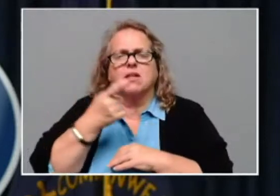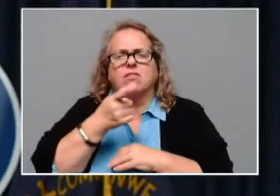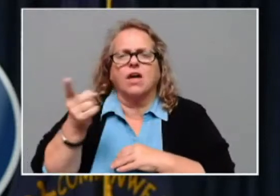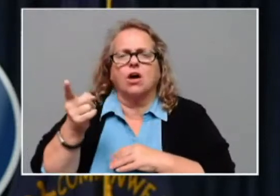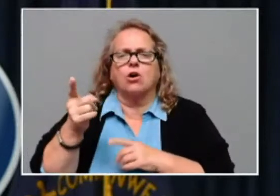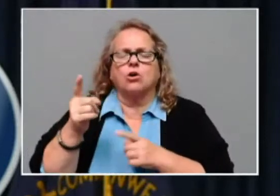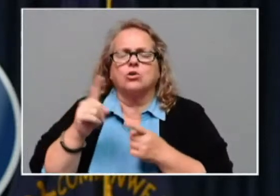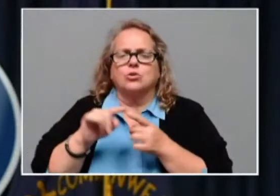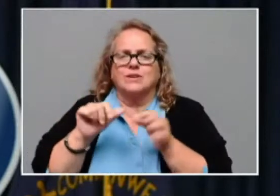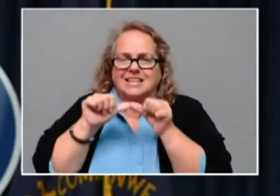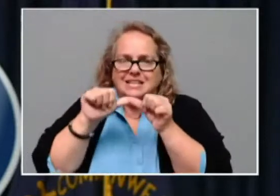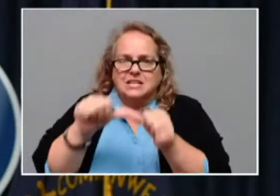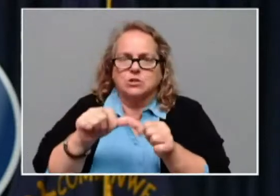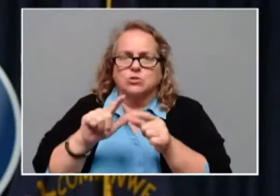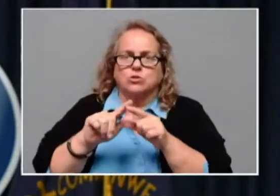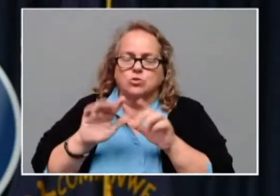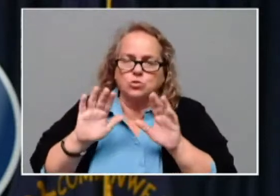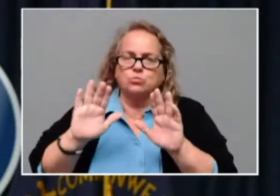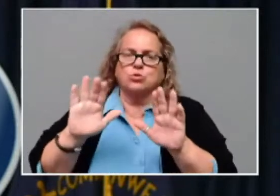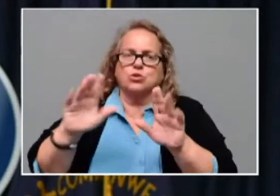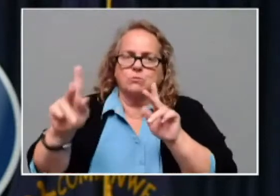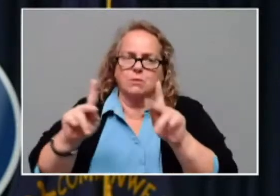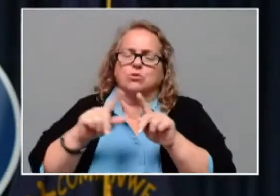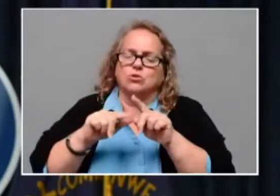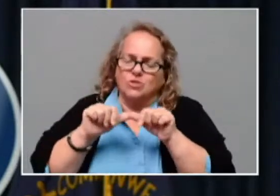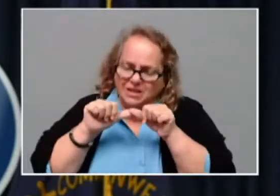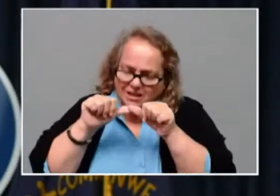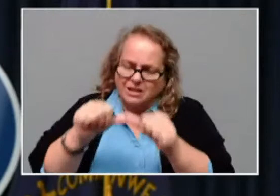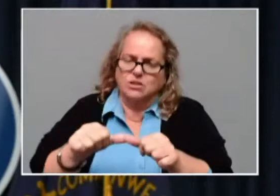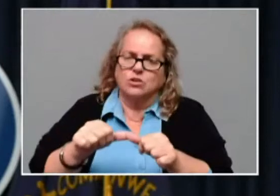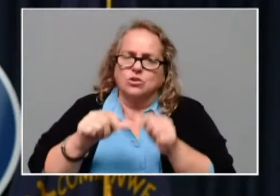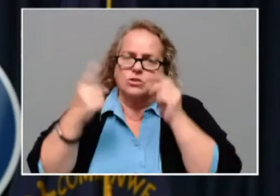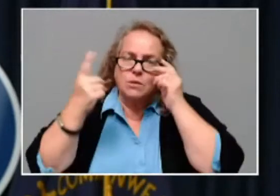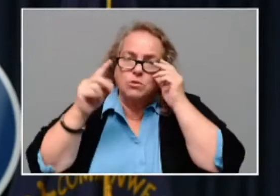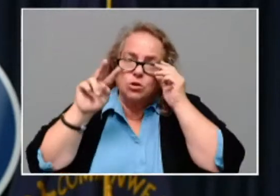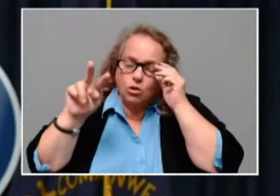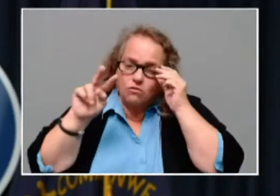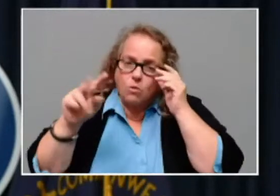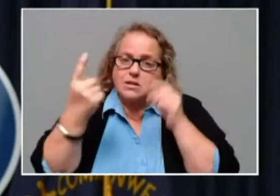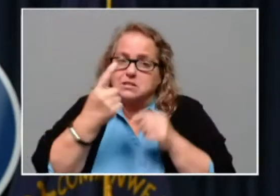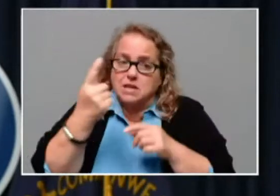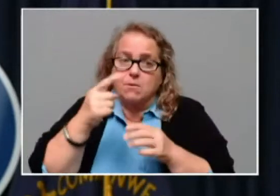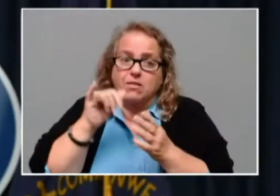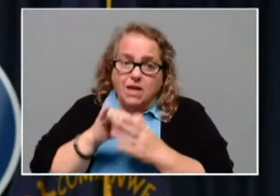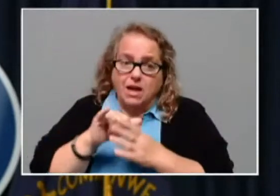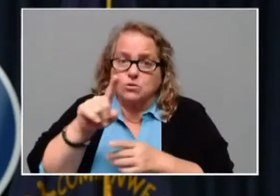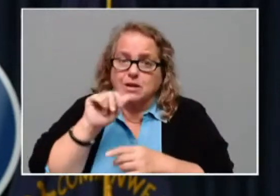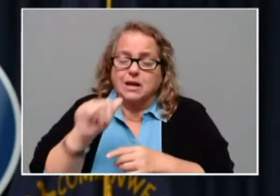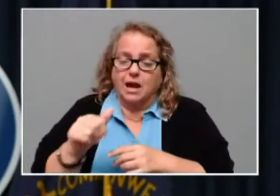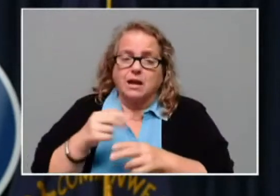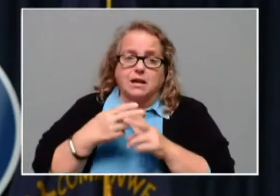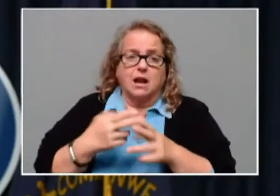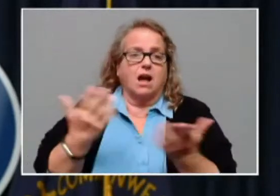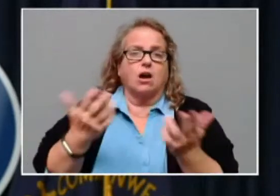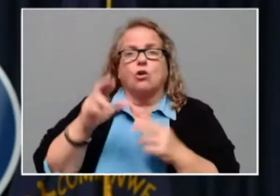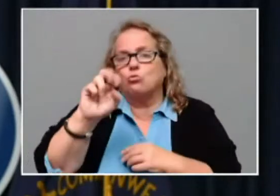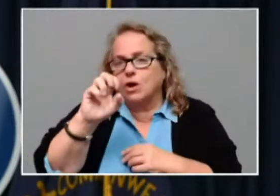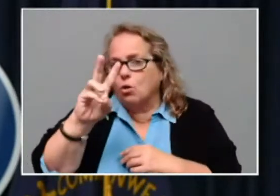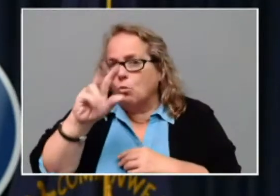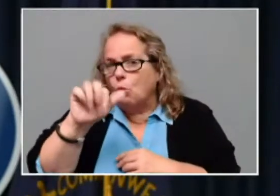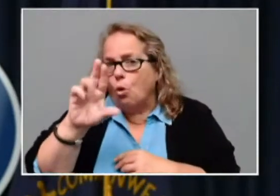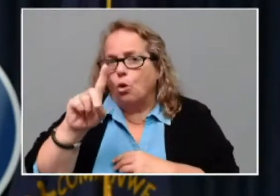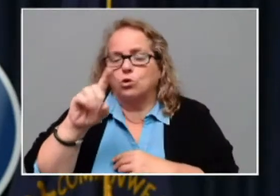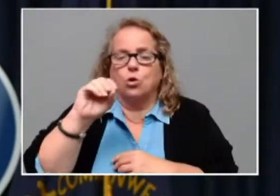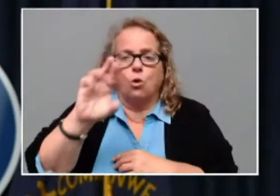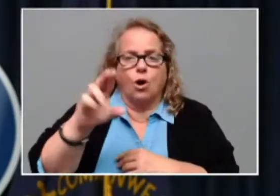them to move on. Something to look forward to, something that you could call a reward or a hero bonus, however you want